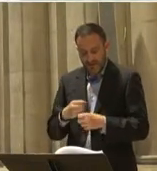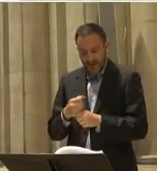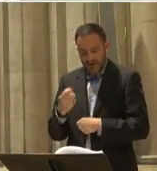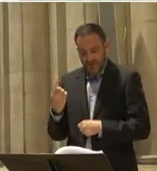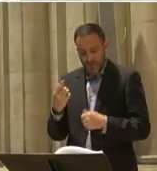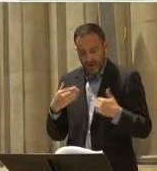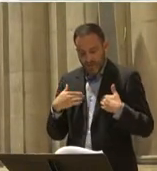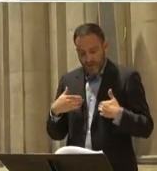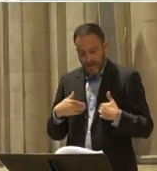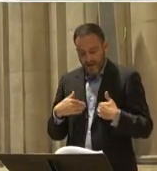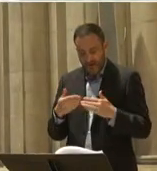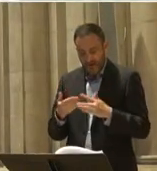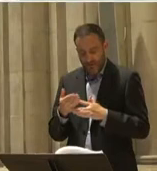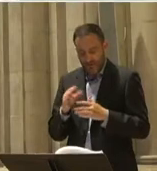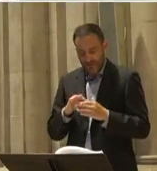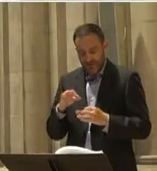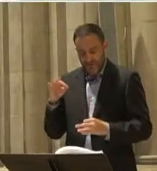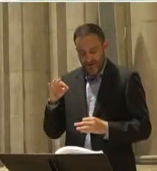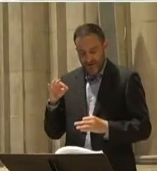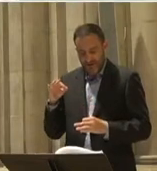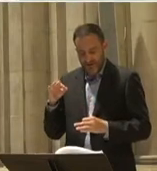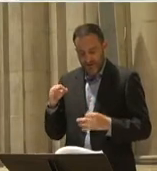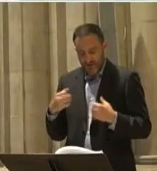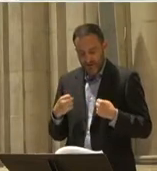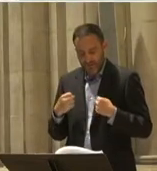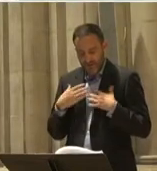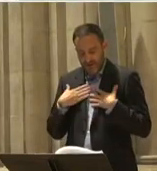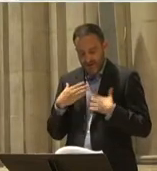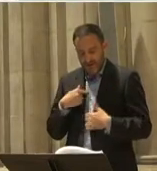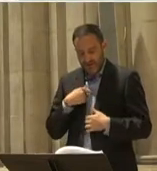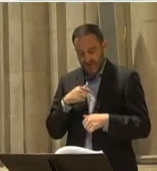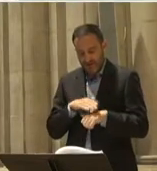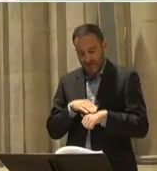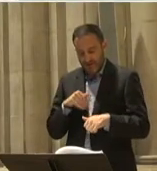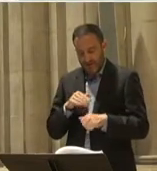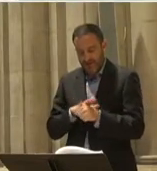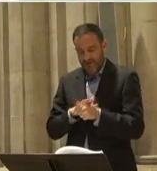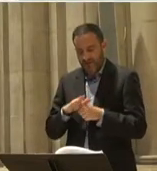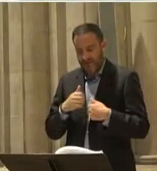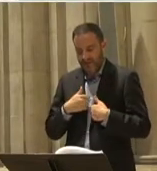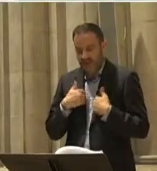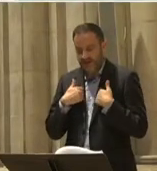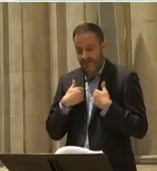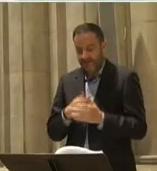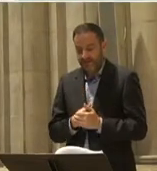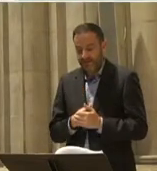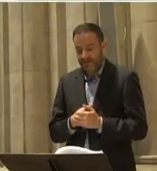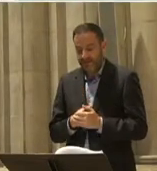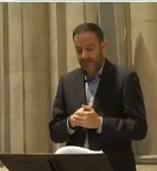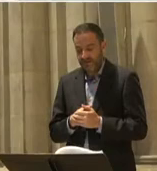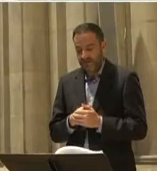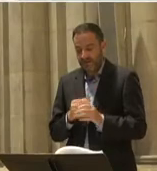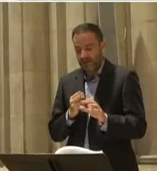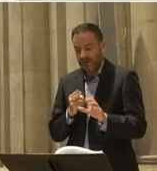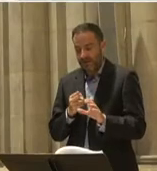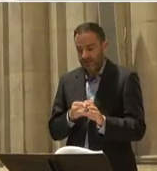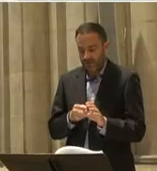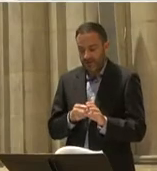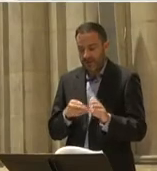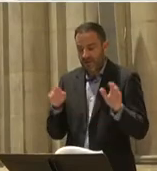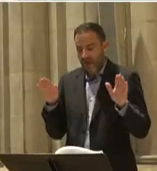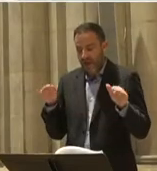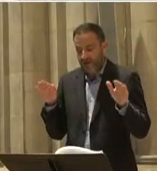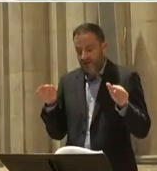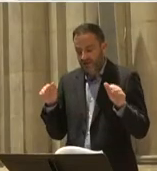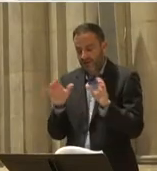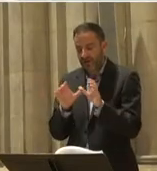one body. Through your Spirit, you replenish us and call us to fullness of life. Therefore, joining